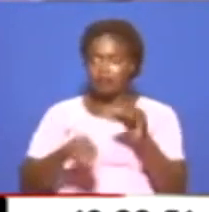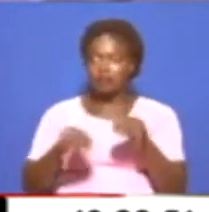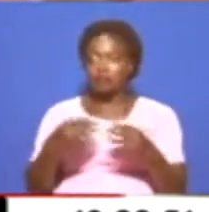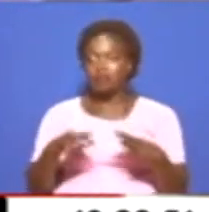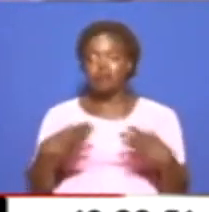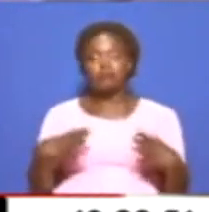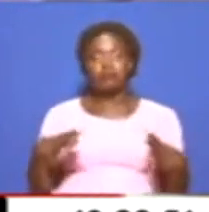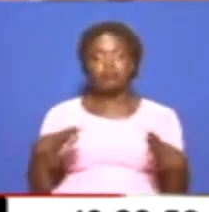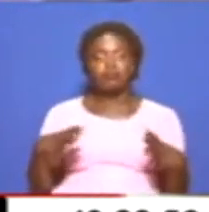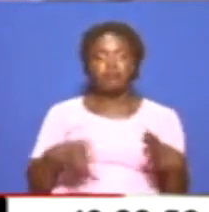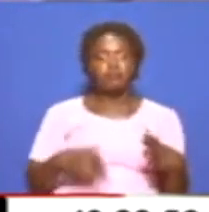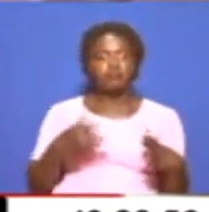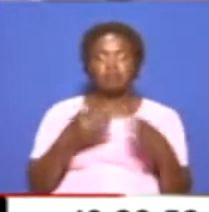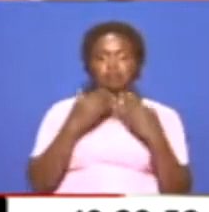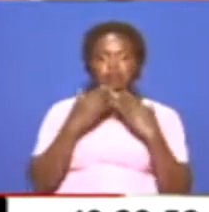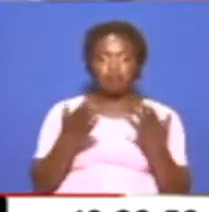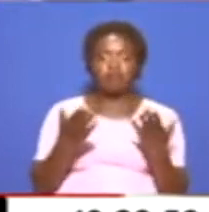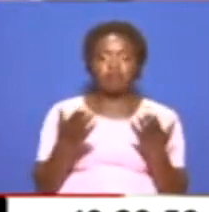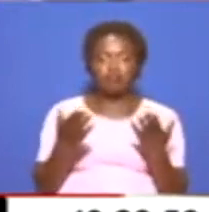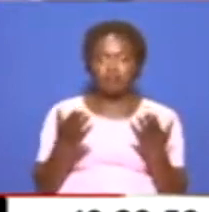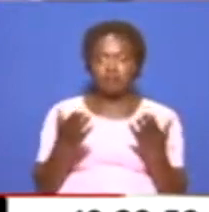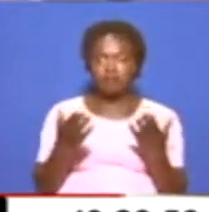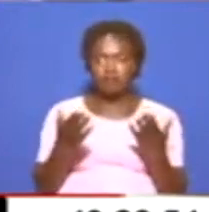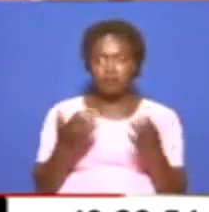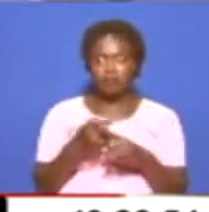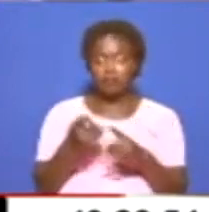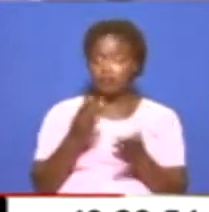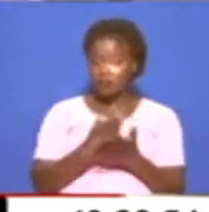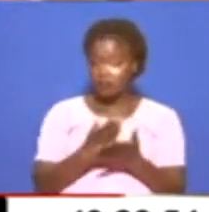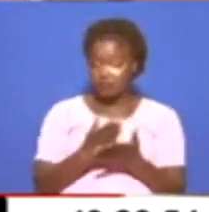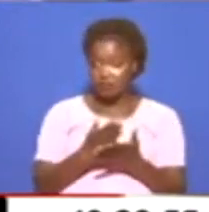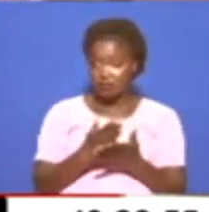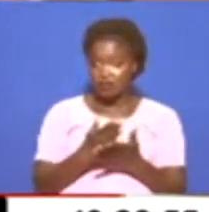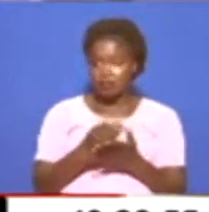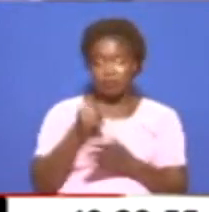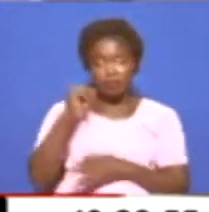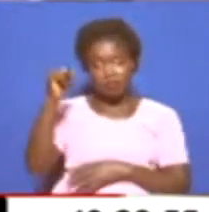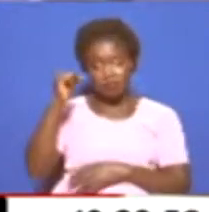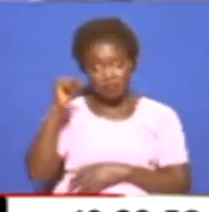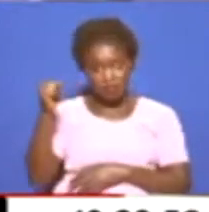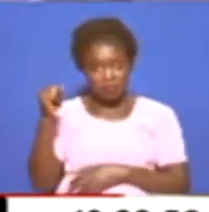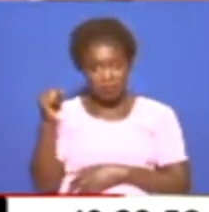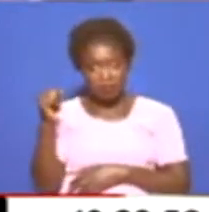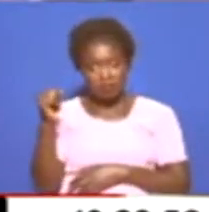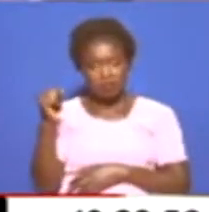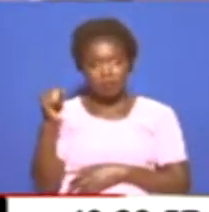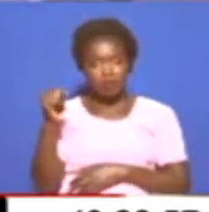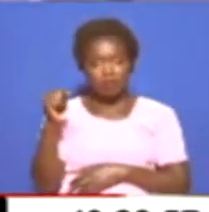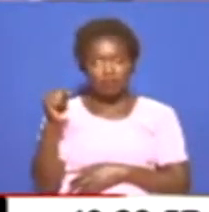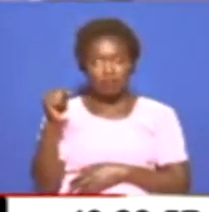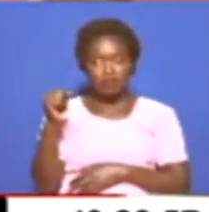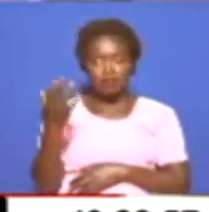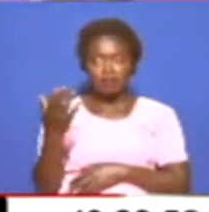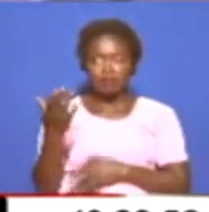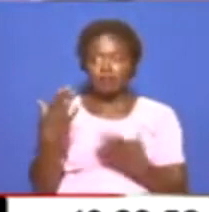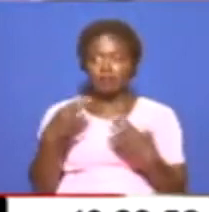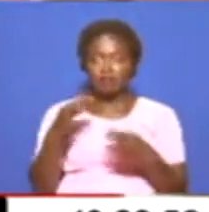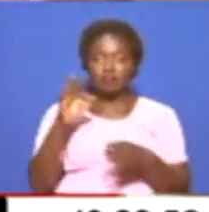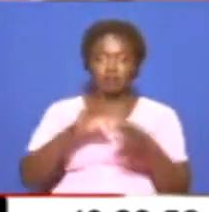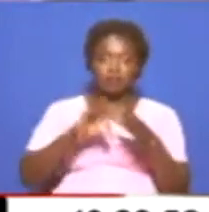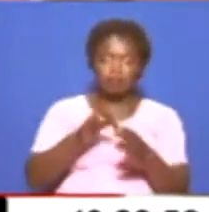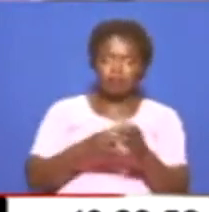not feeling the need to vote. But truth be said, you know, politics, as much as truth be said that people vote for